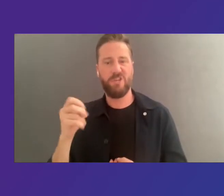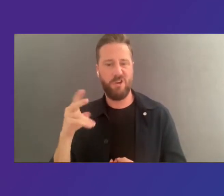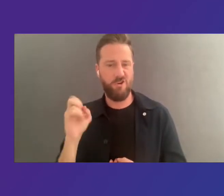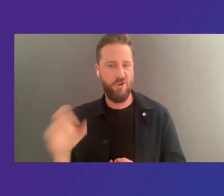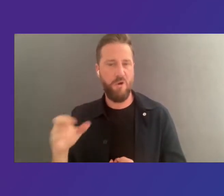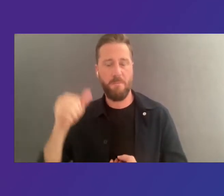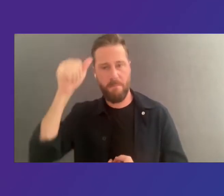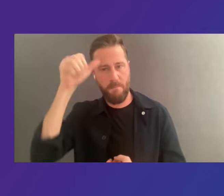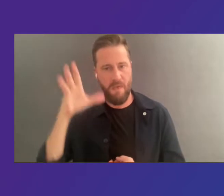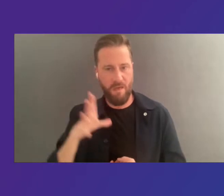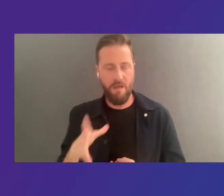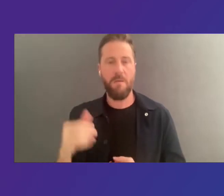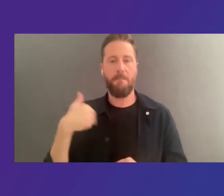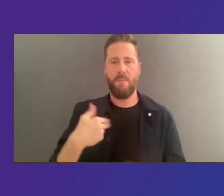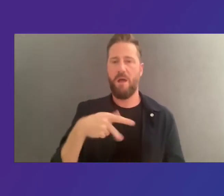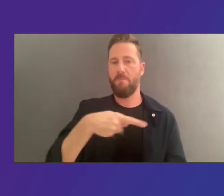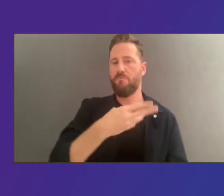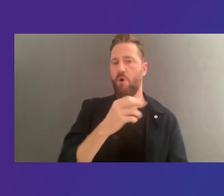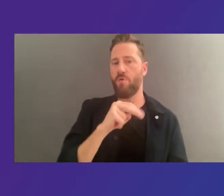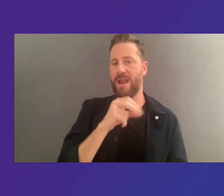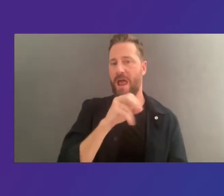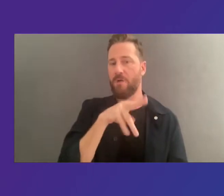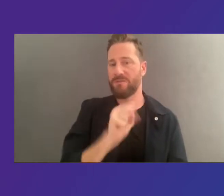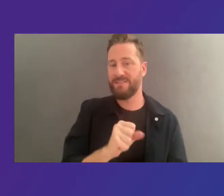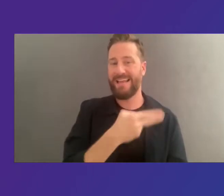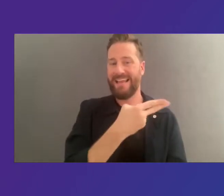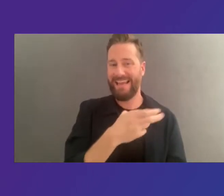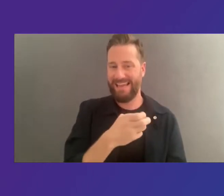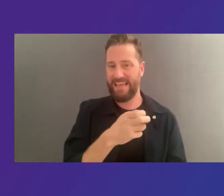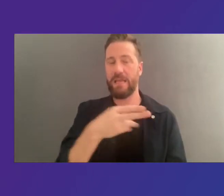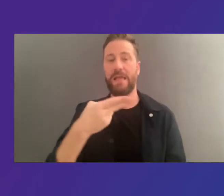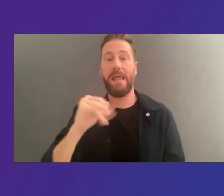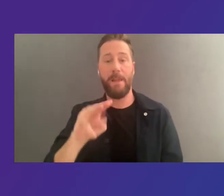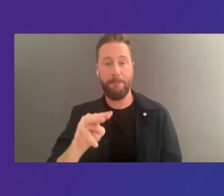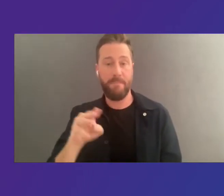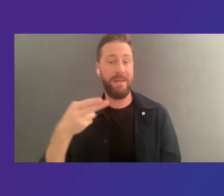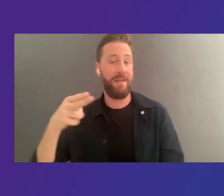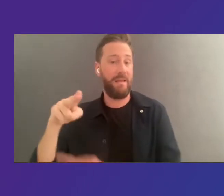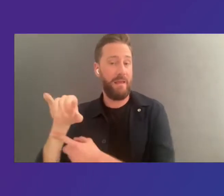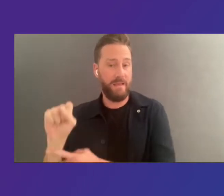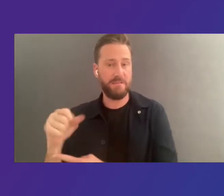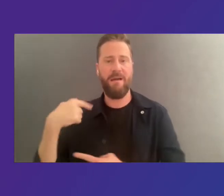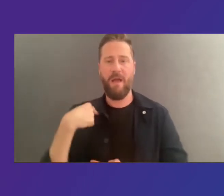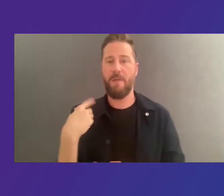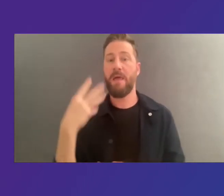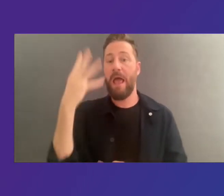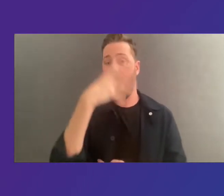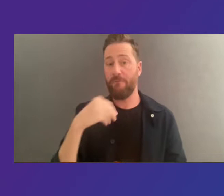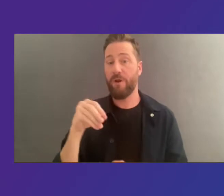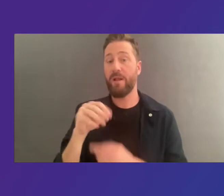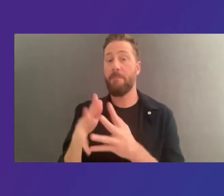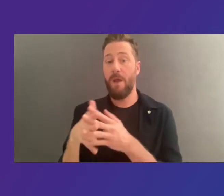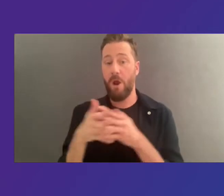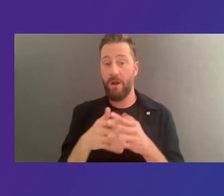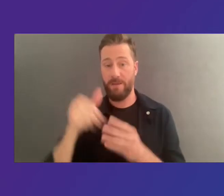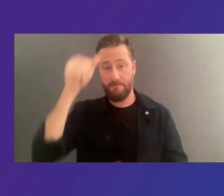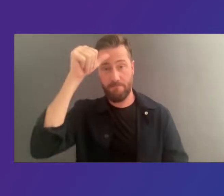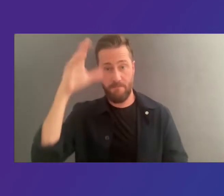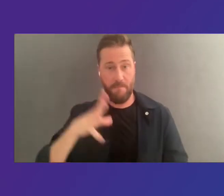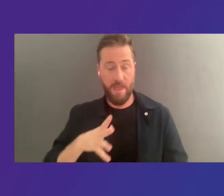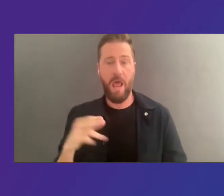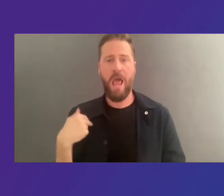My pronouns are he, him, and his. I'm an African-American man. I'm wearing